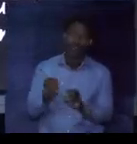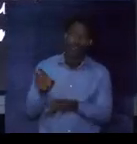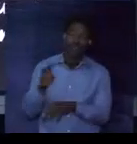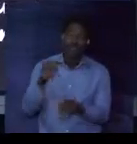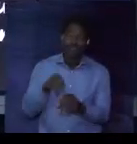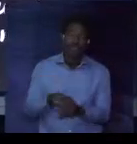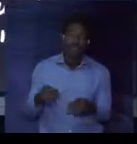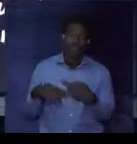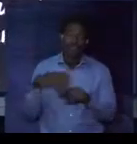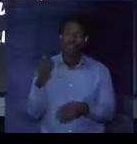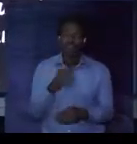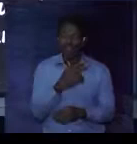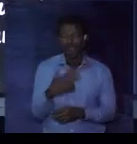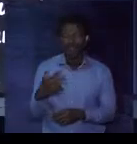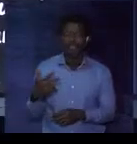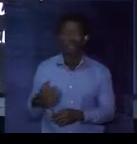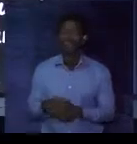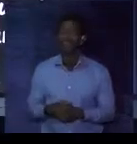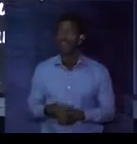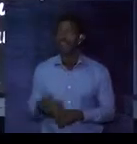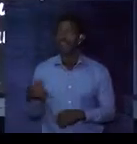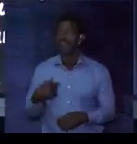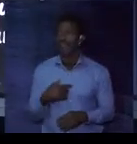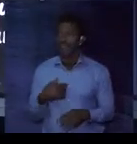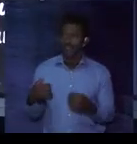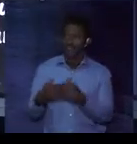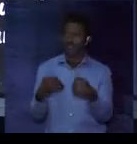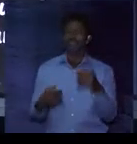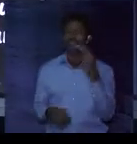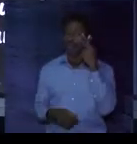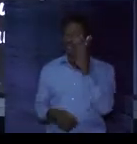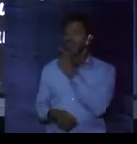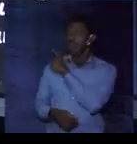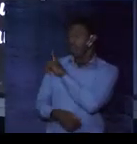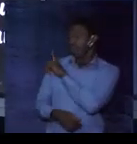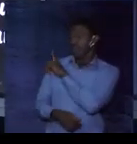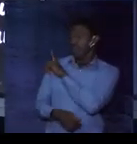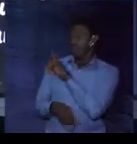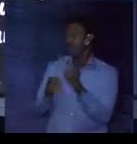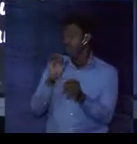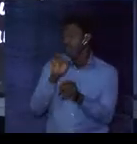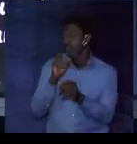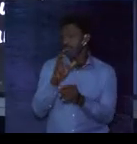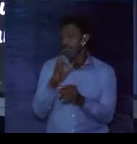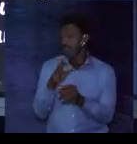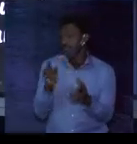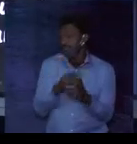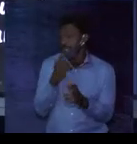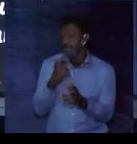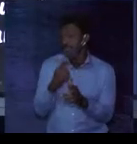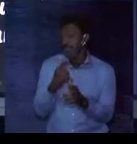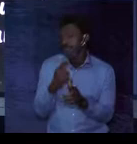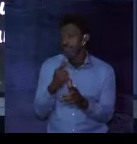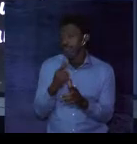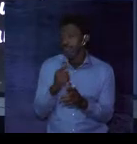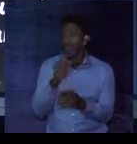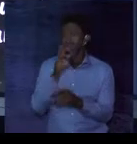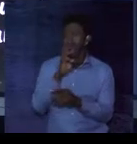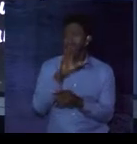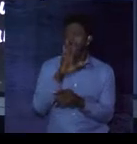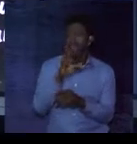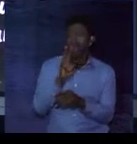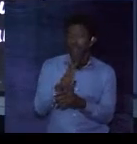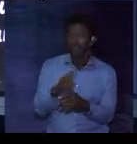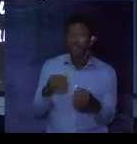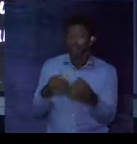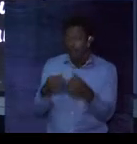whatever you have left, just put them in rooms of 3, 3 each. And let's go. So we'll separate it like this. So 003, that's the first 3 digits from the right.